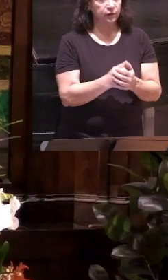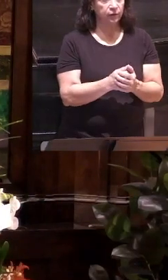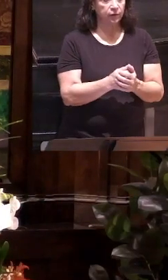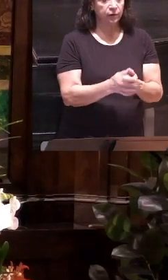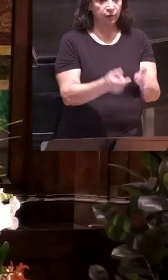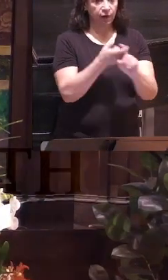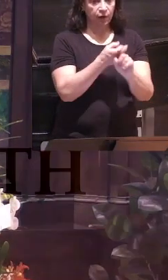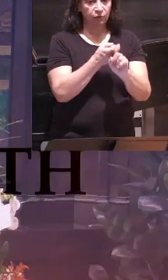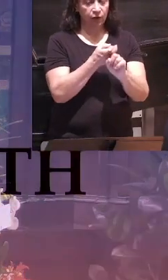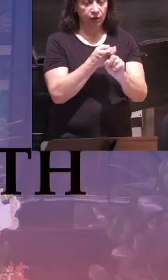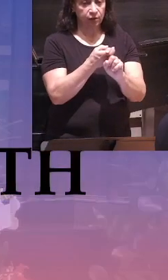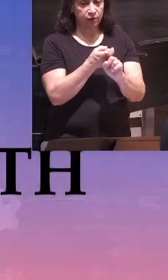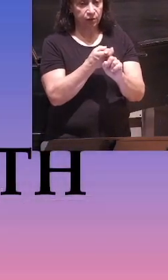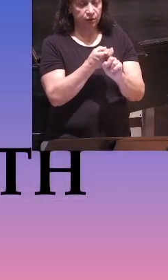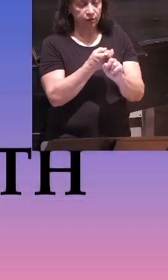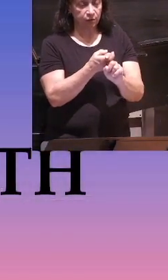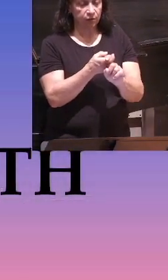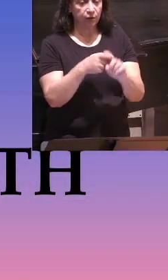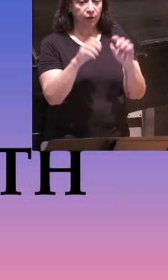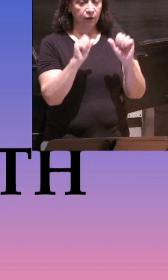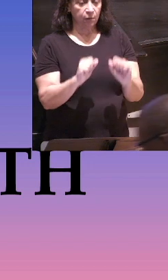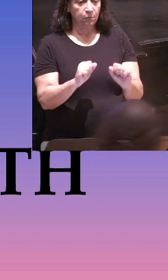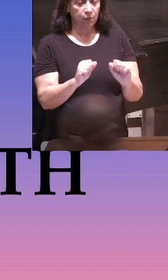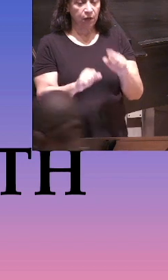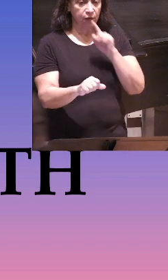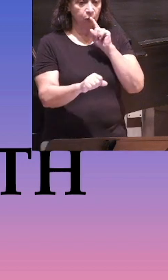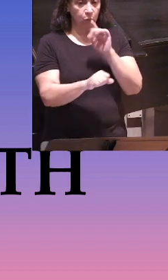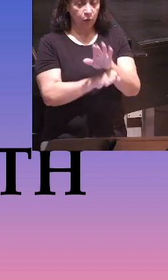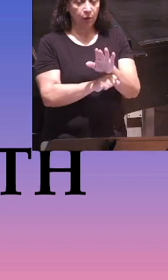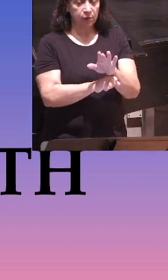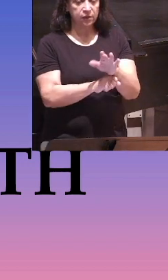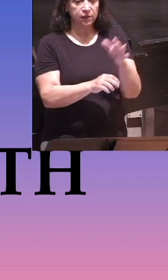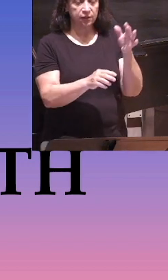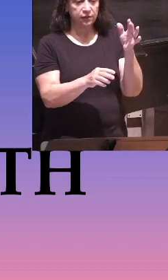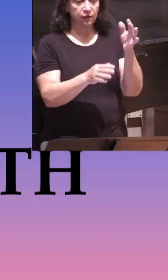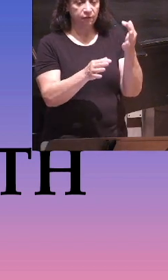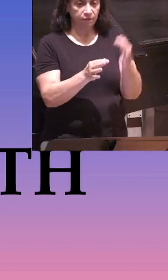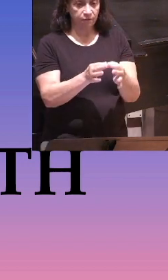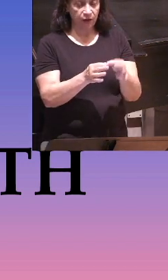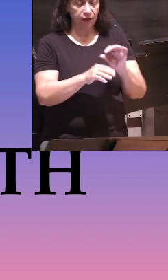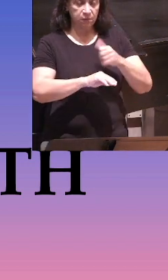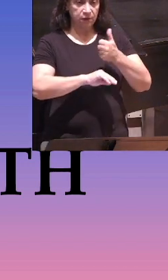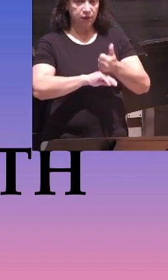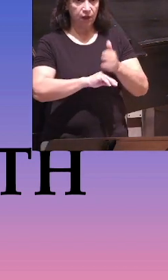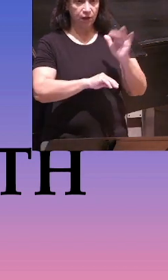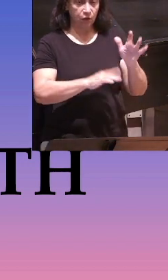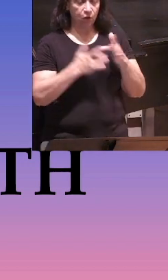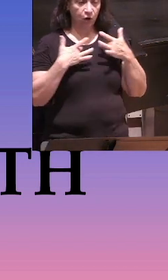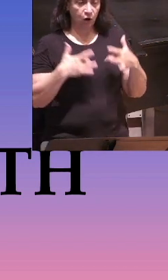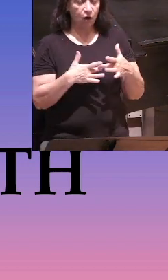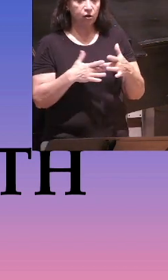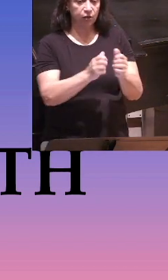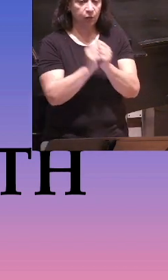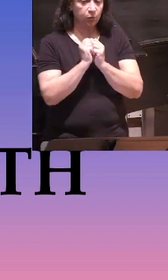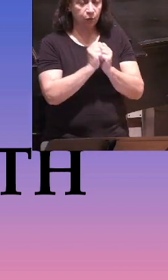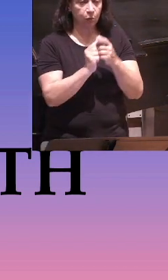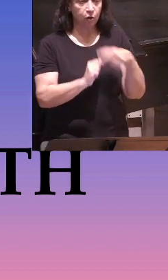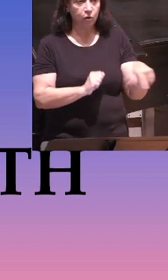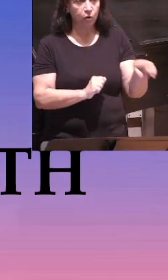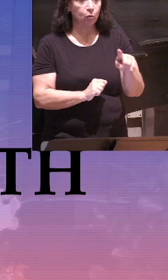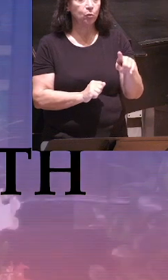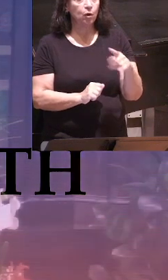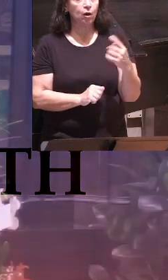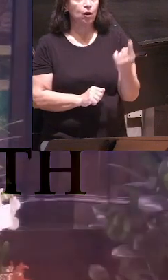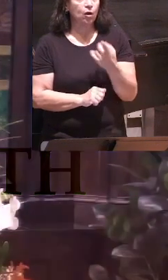and friends, may these promises of faith set deep in your heart and be with you always.